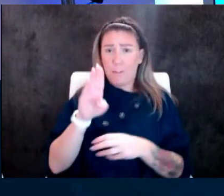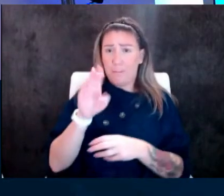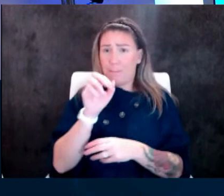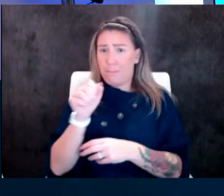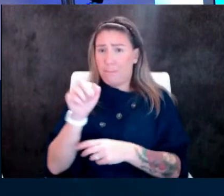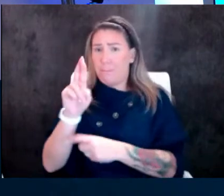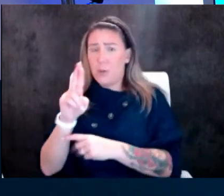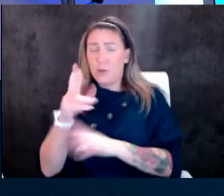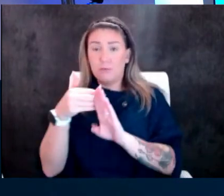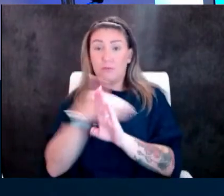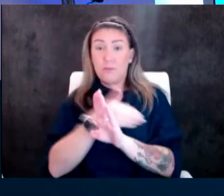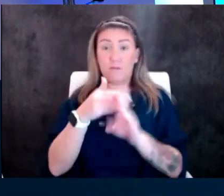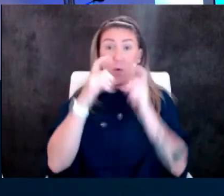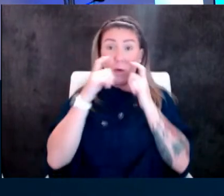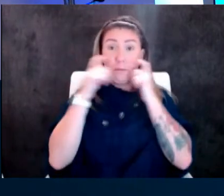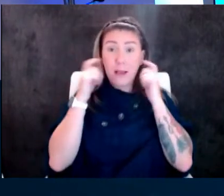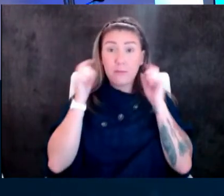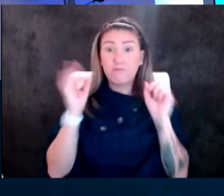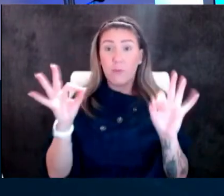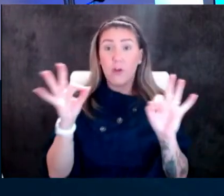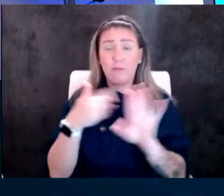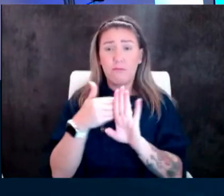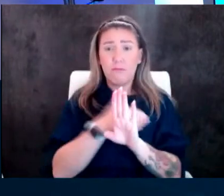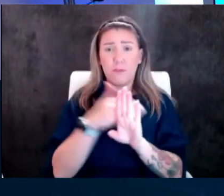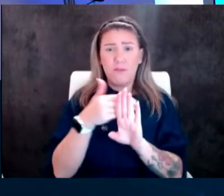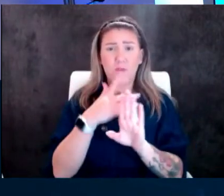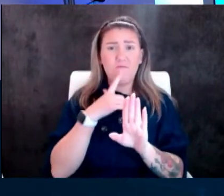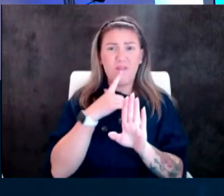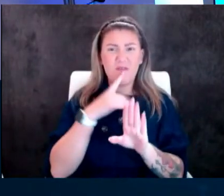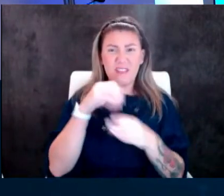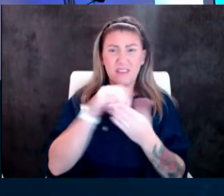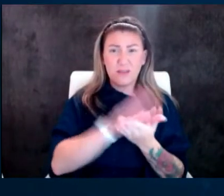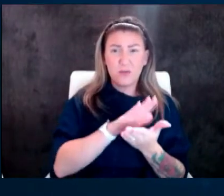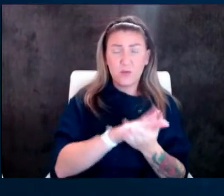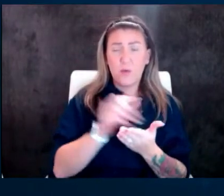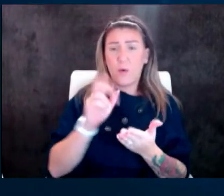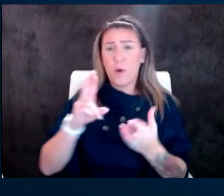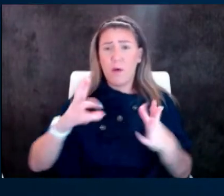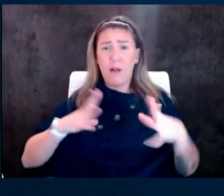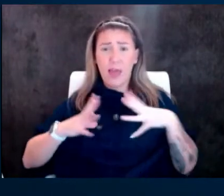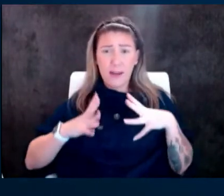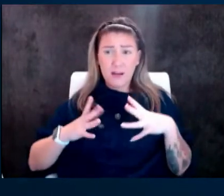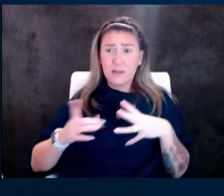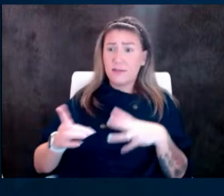school and before the holidays. Is that anywhere in the future? Hawkeye, Steve.